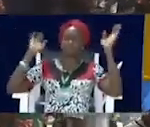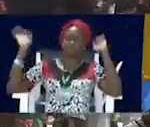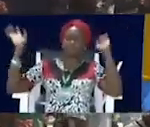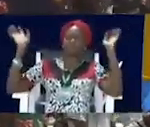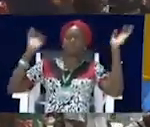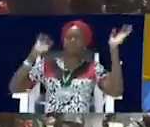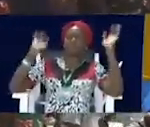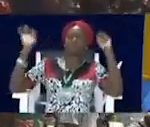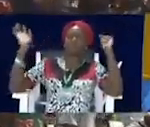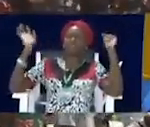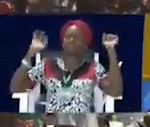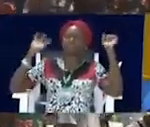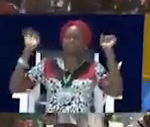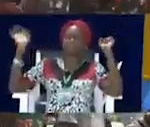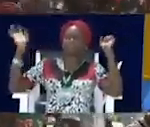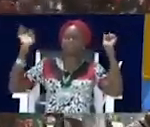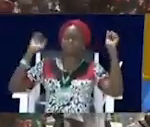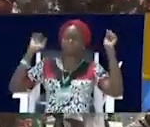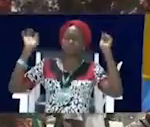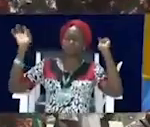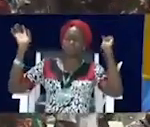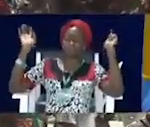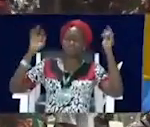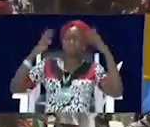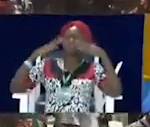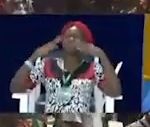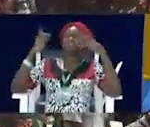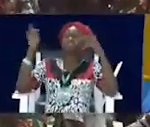Oh Lord, thank you Jesus.